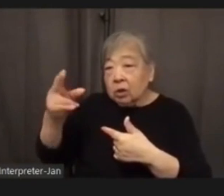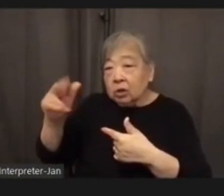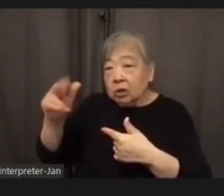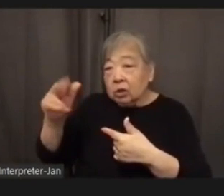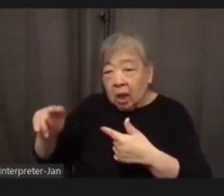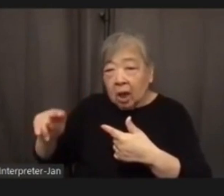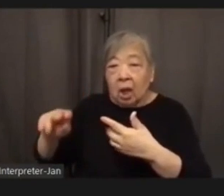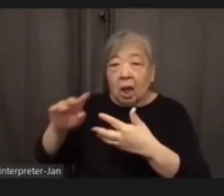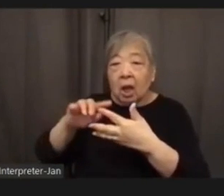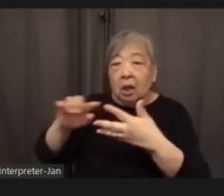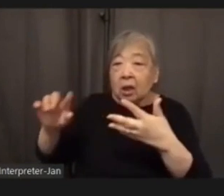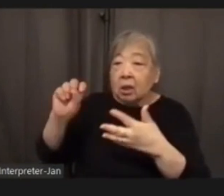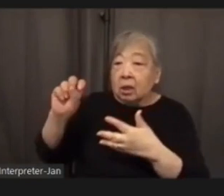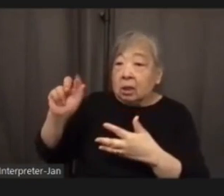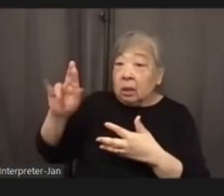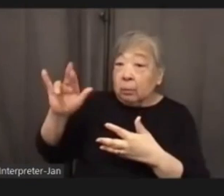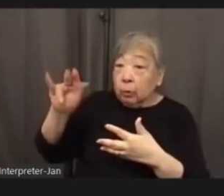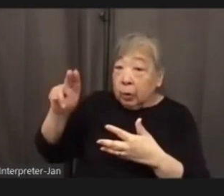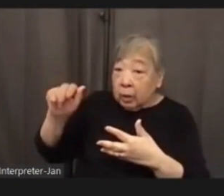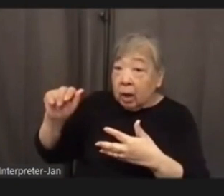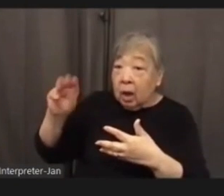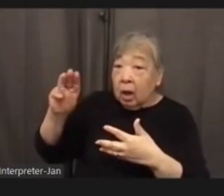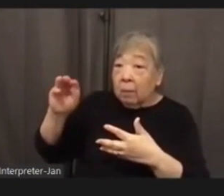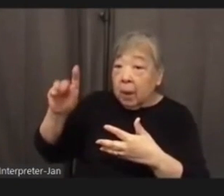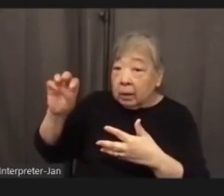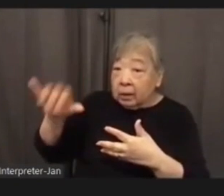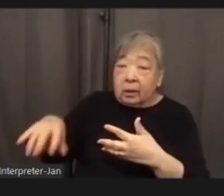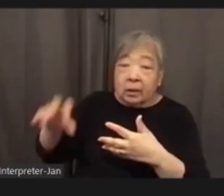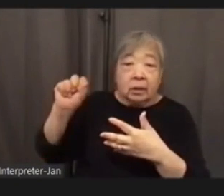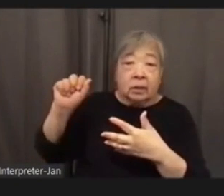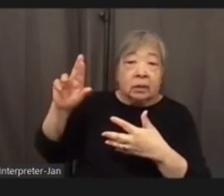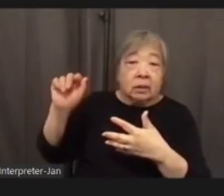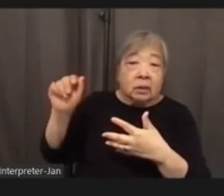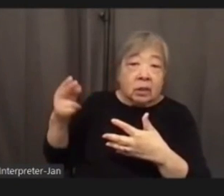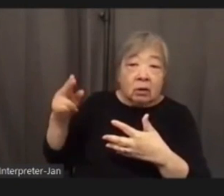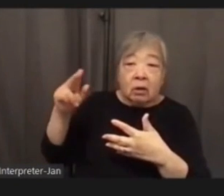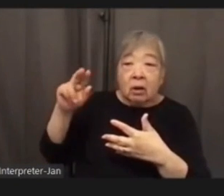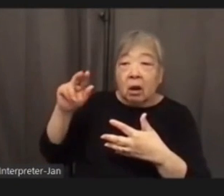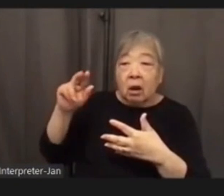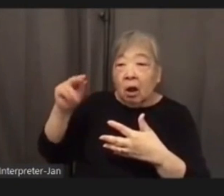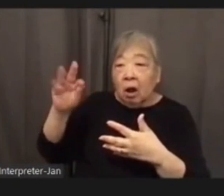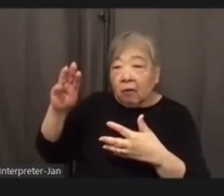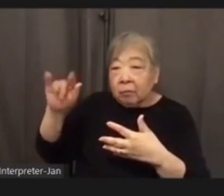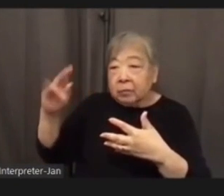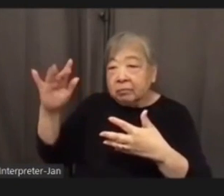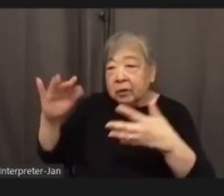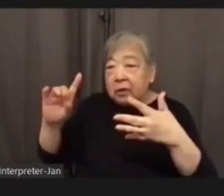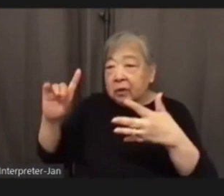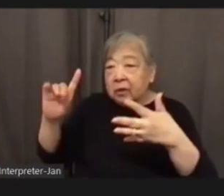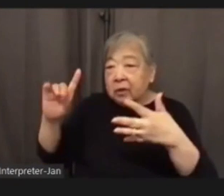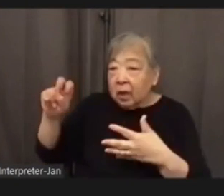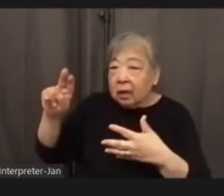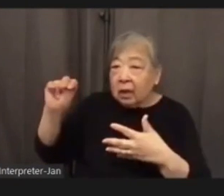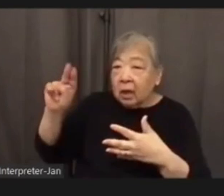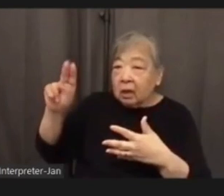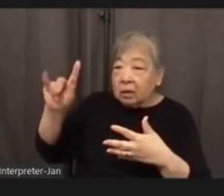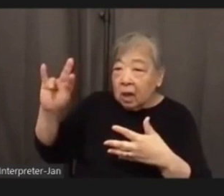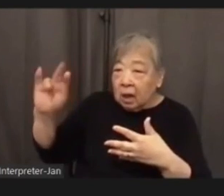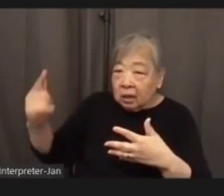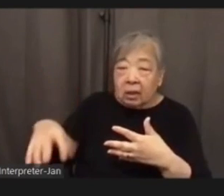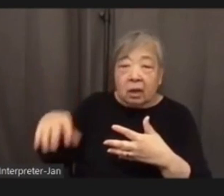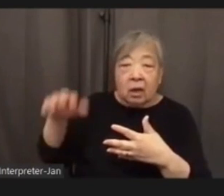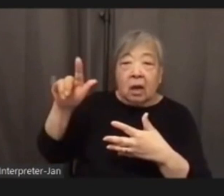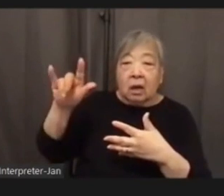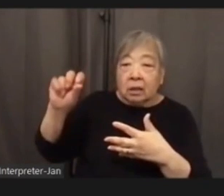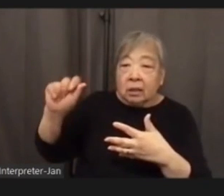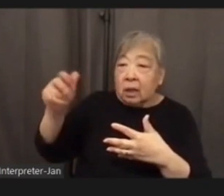Gadamu, Sabrina Motley, Sarah Rothman, Caitlin Haas, Diane Nutting, Elisa Huff, and of